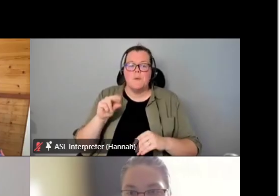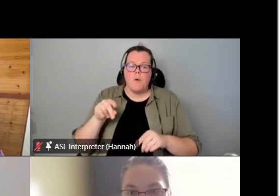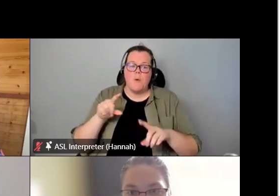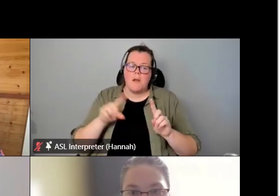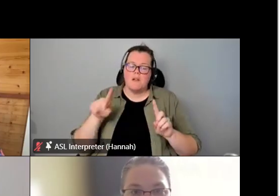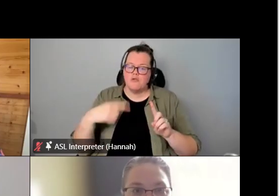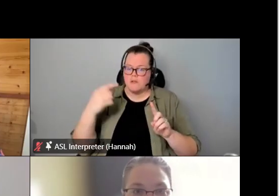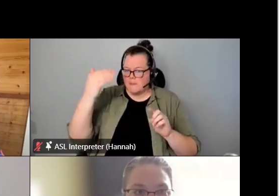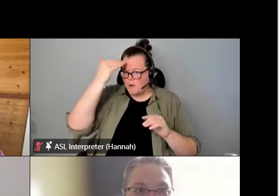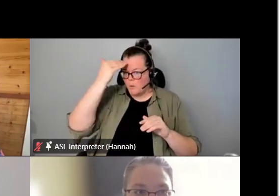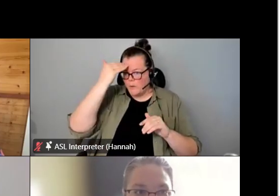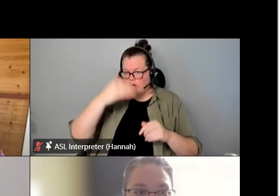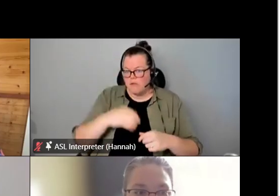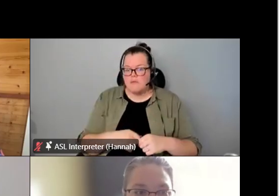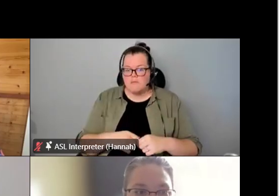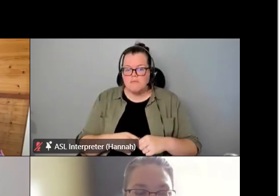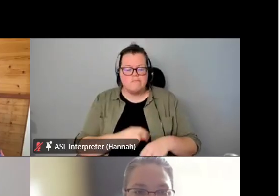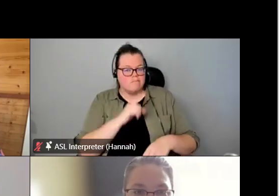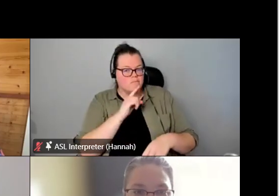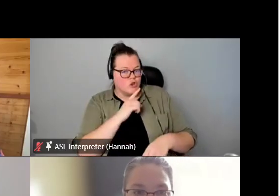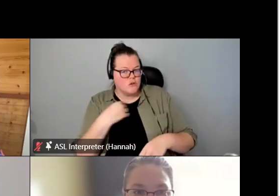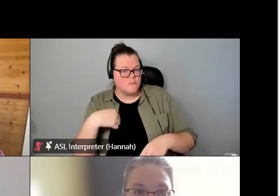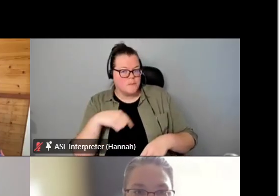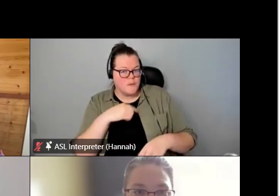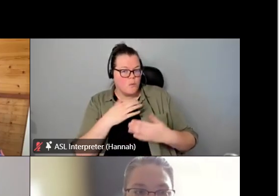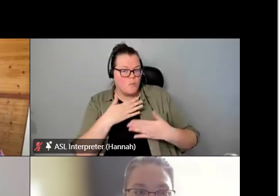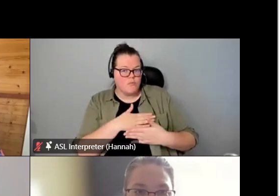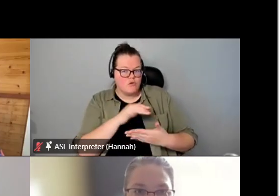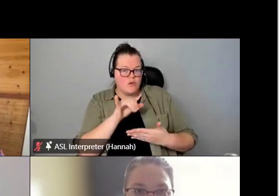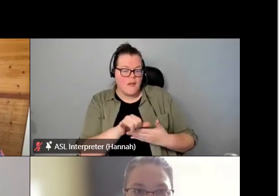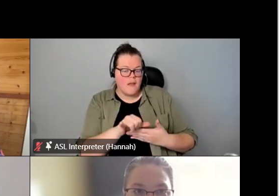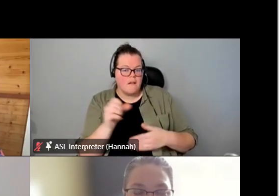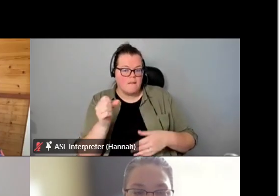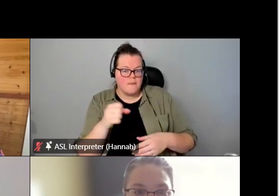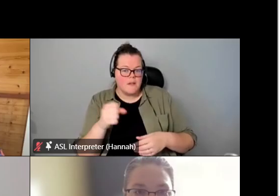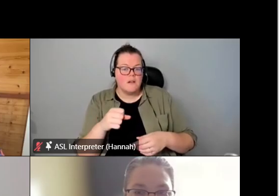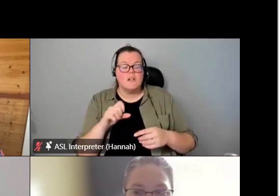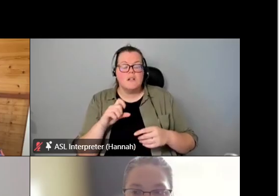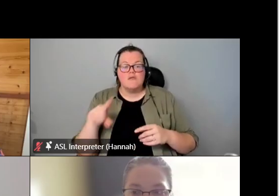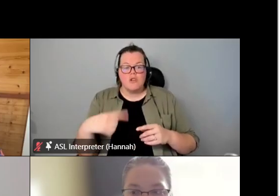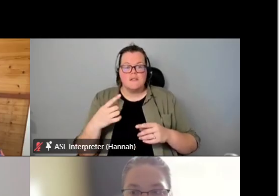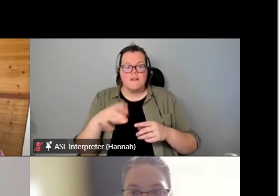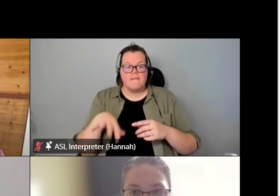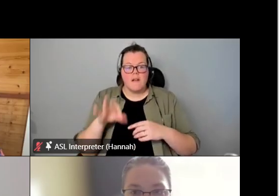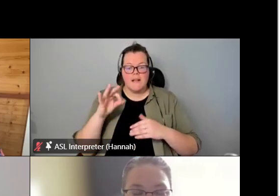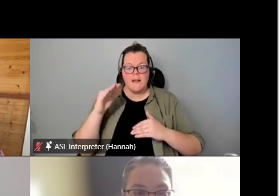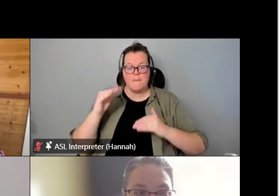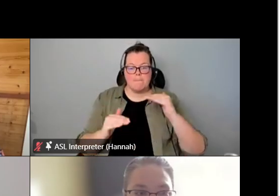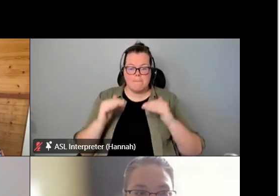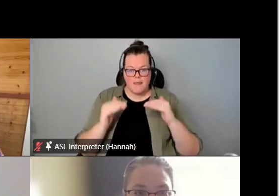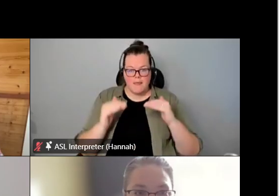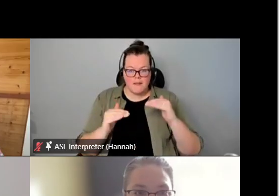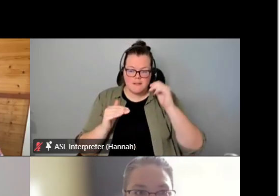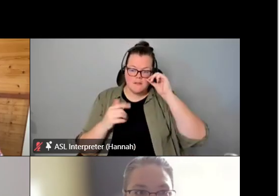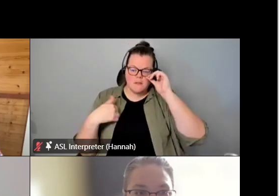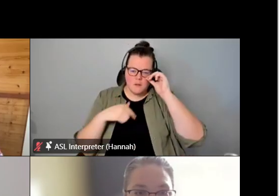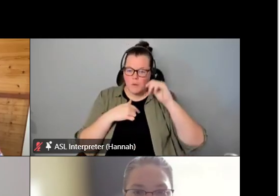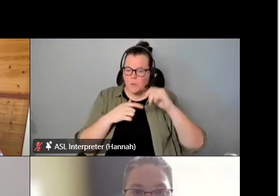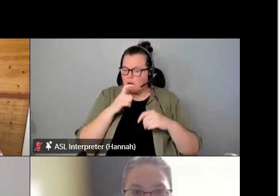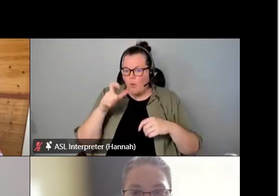that, Sure. We appreciate that. Yeah, no, I think it's just about finding that balance of, we don't have to do